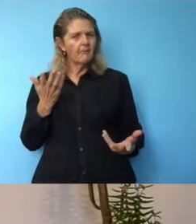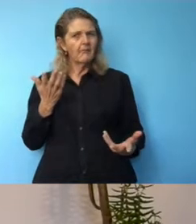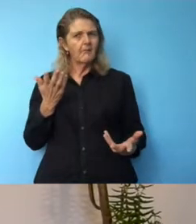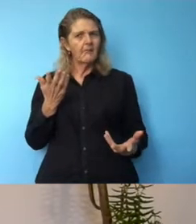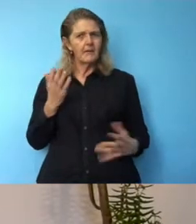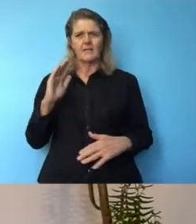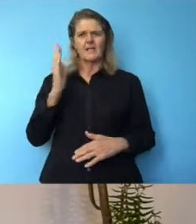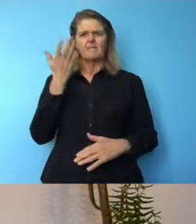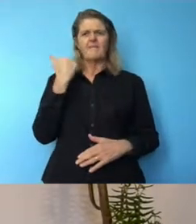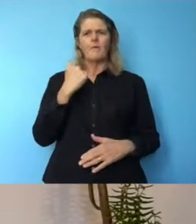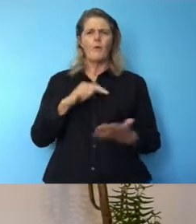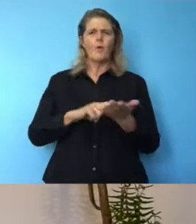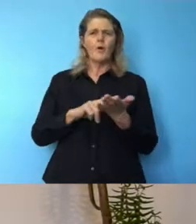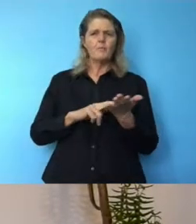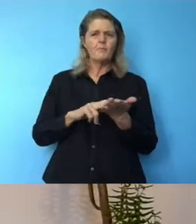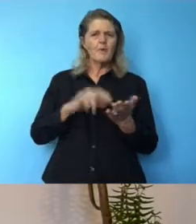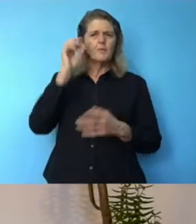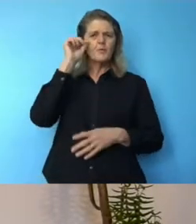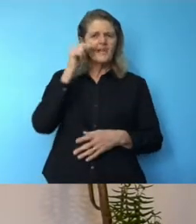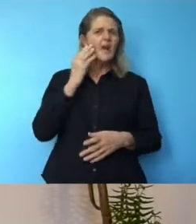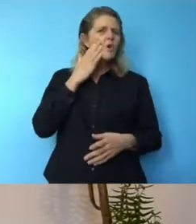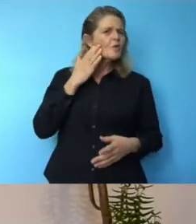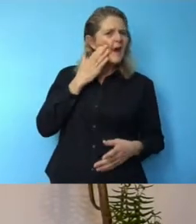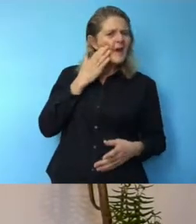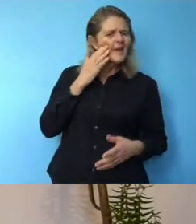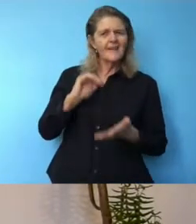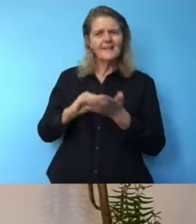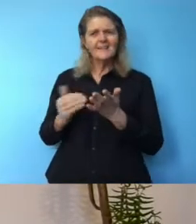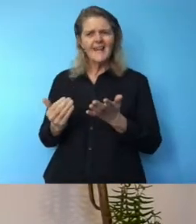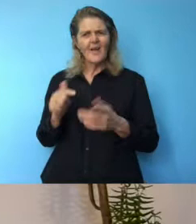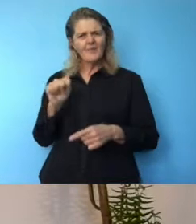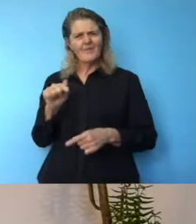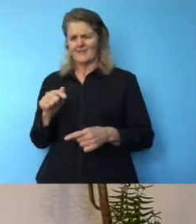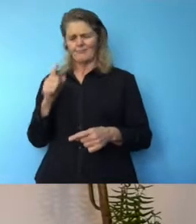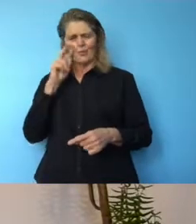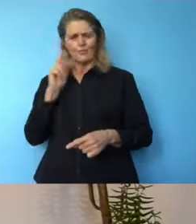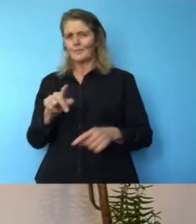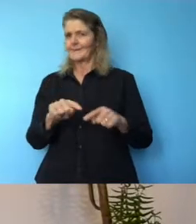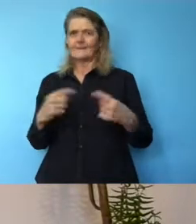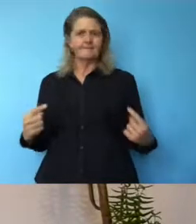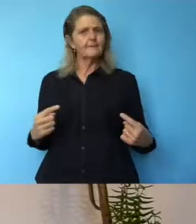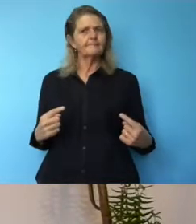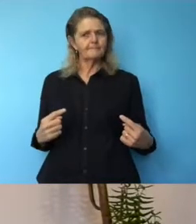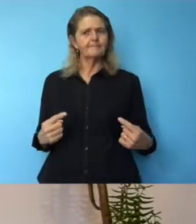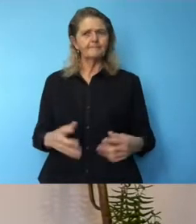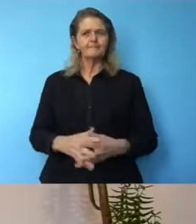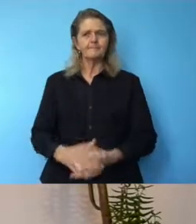the one we just did with the purple, the yellow. Ooh, I should wash my brush.